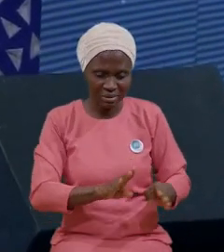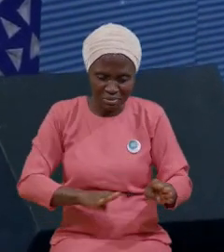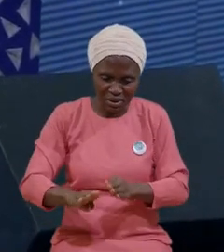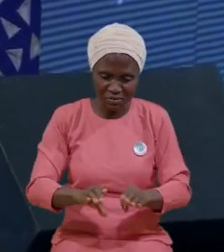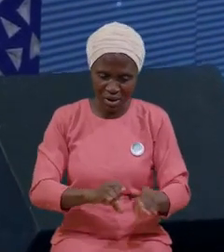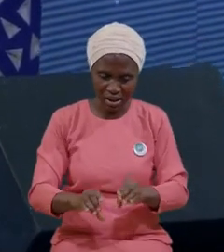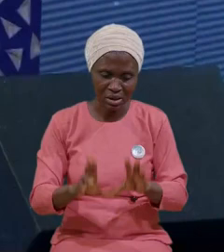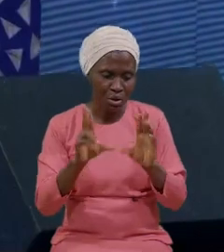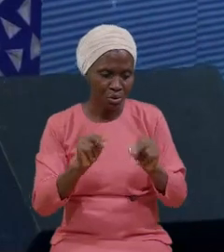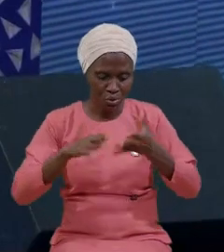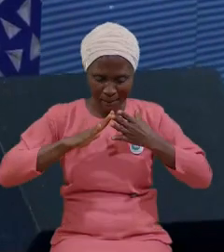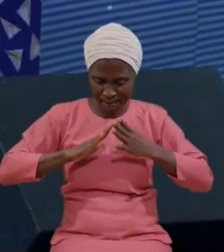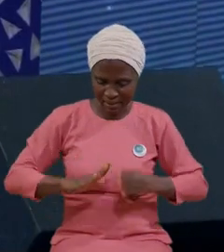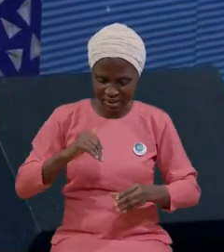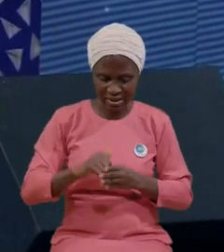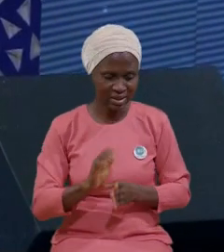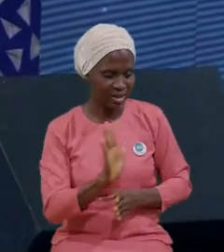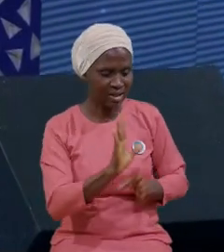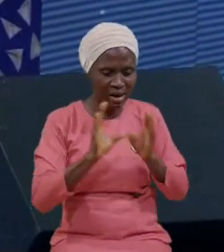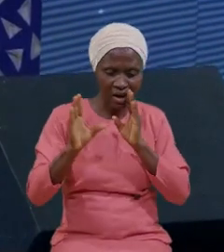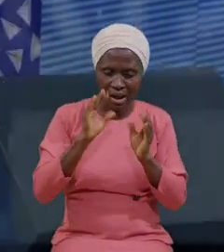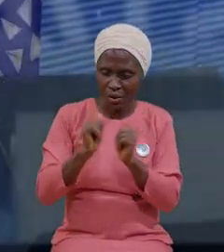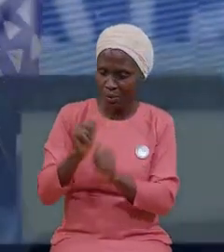no peace in interaction with people,